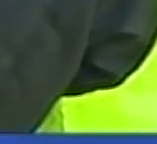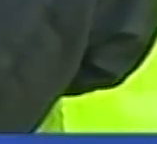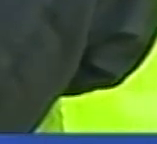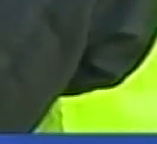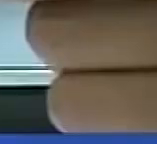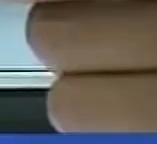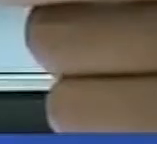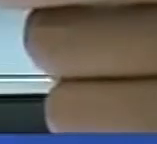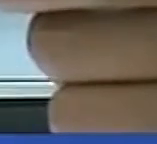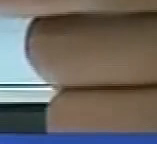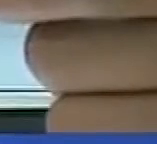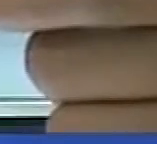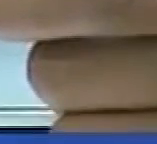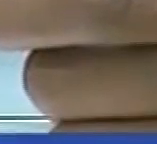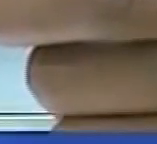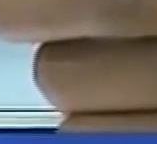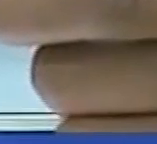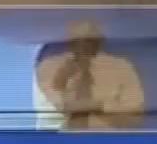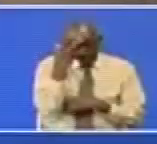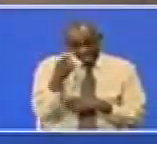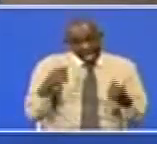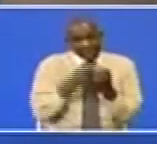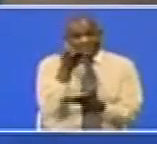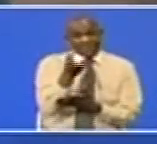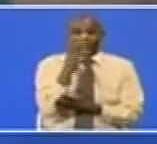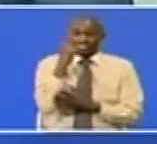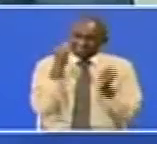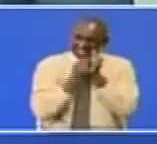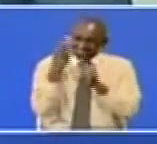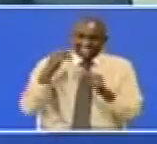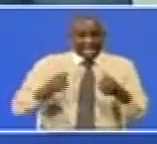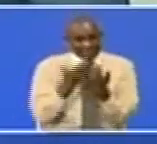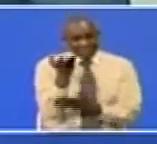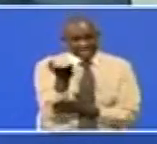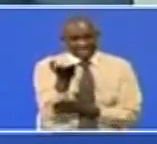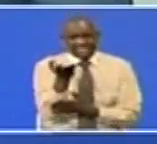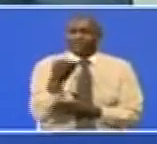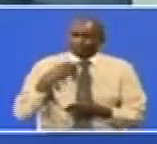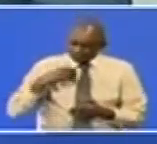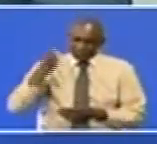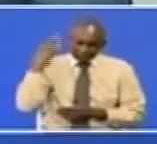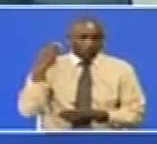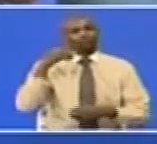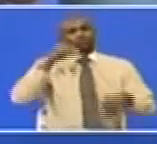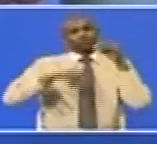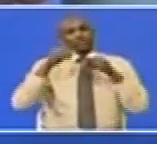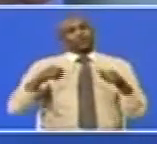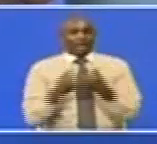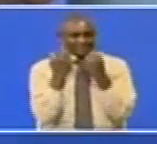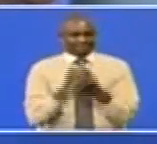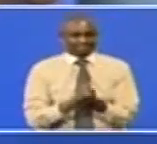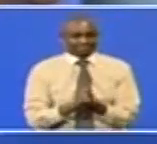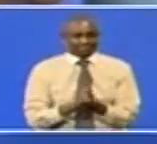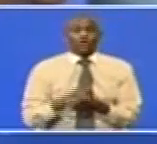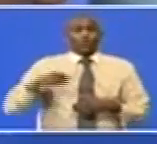than one voter register, as was the case in the contested 2013 general elections that were marred by rigging allegations. You know, we